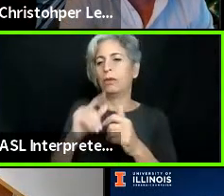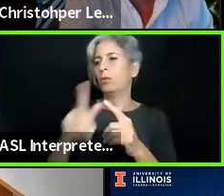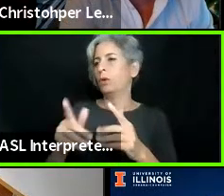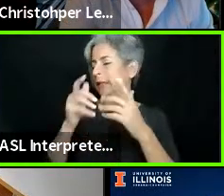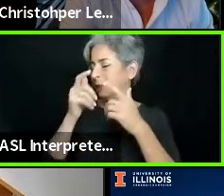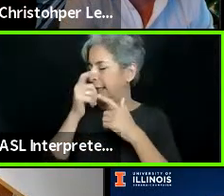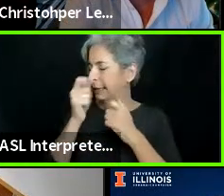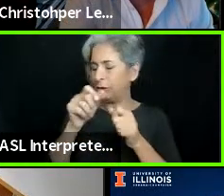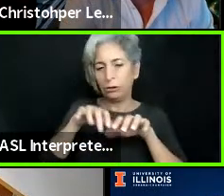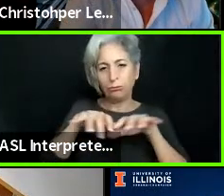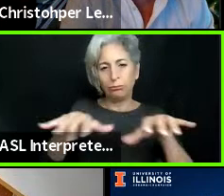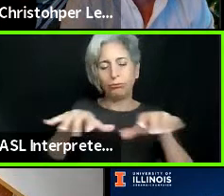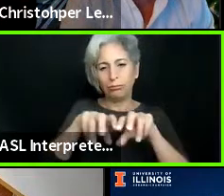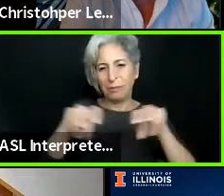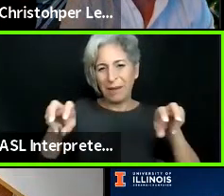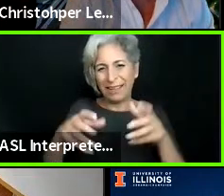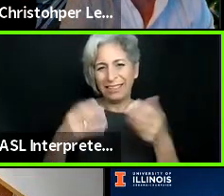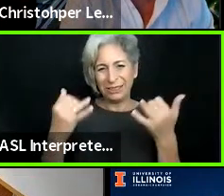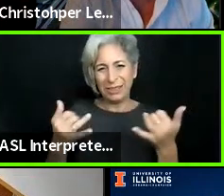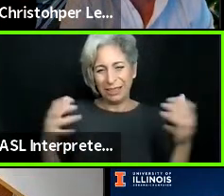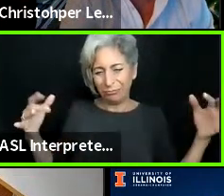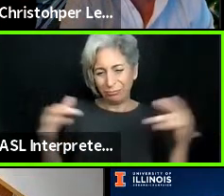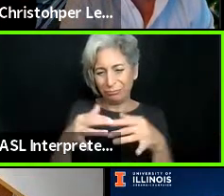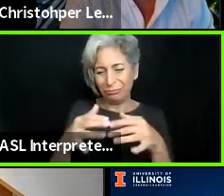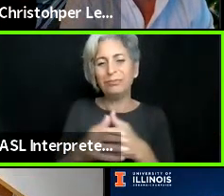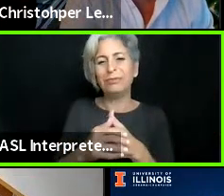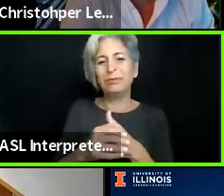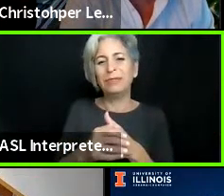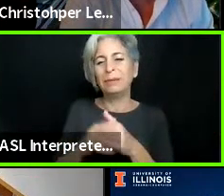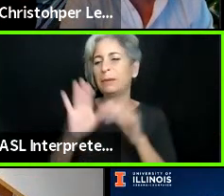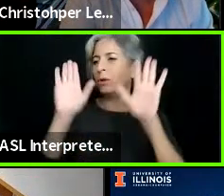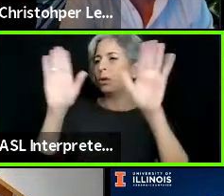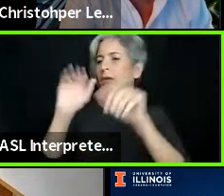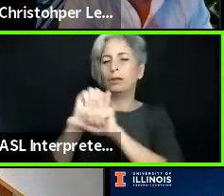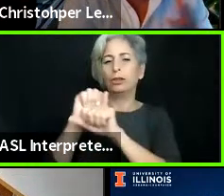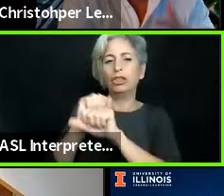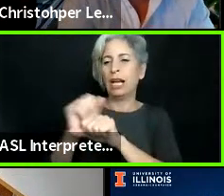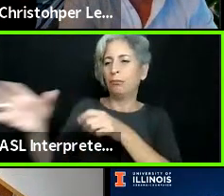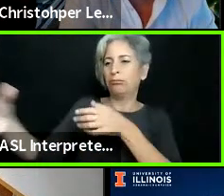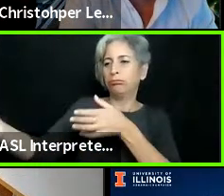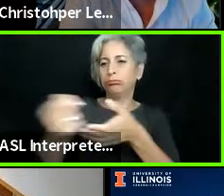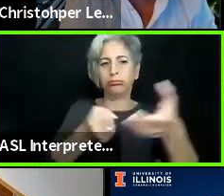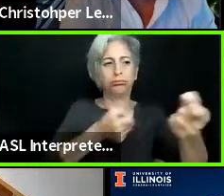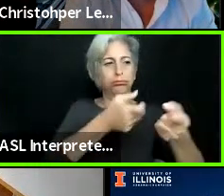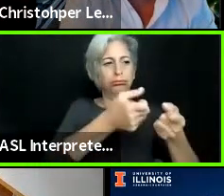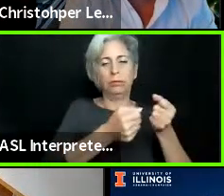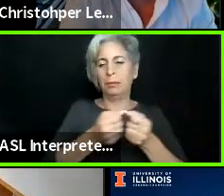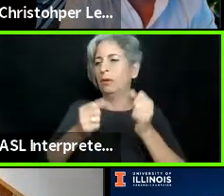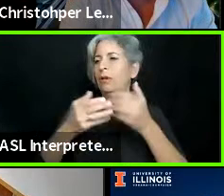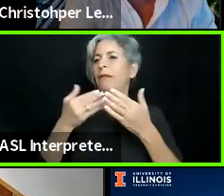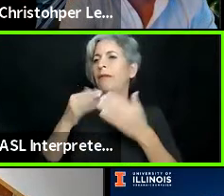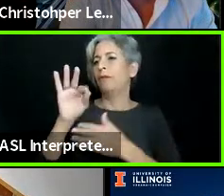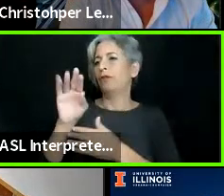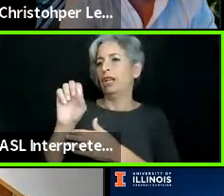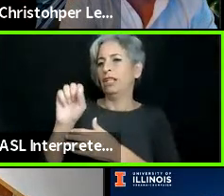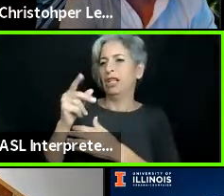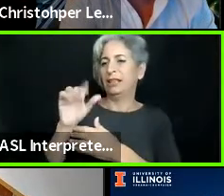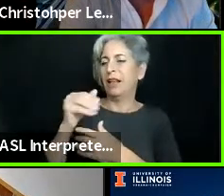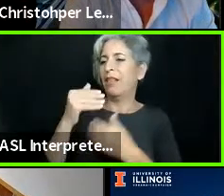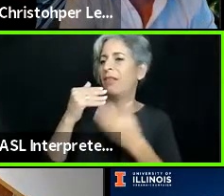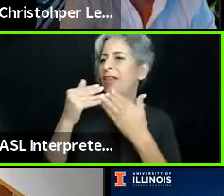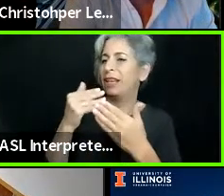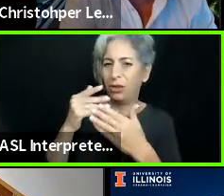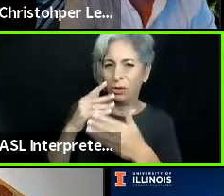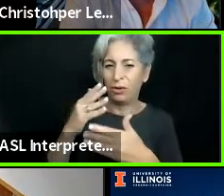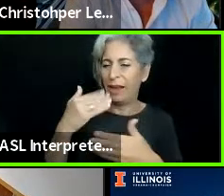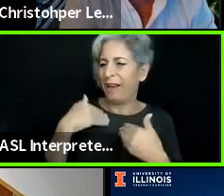interesting crowd today. Francesca and team has done a great job pulling this together. So I just want to say that up front. We really have had a lot